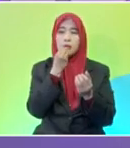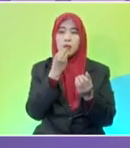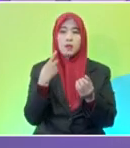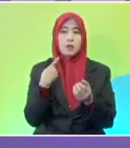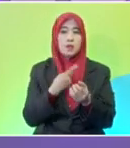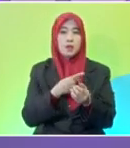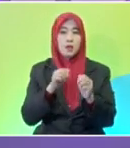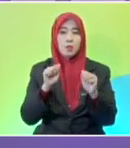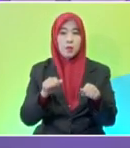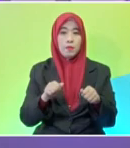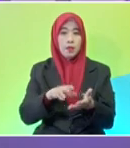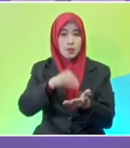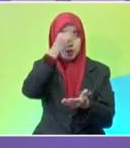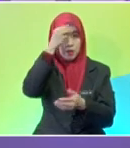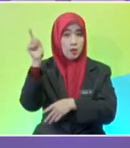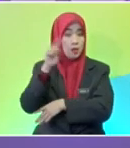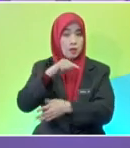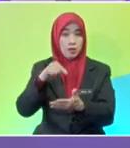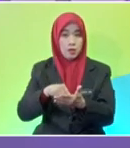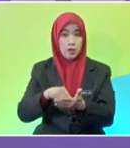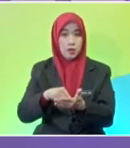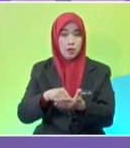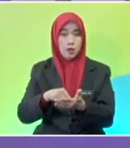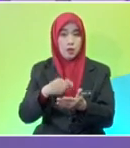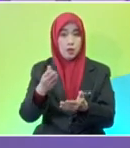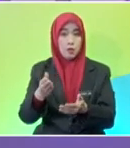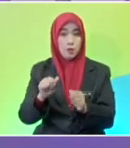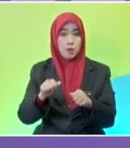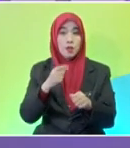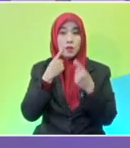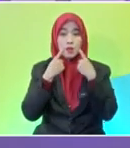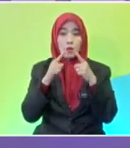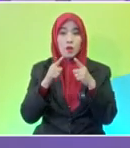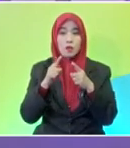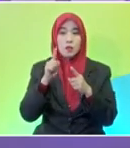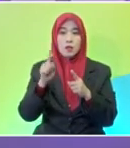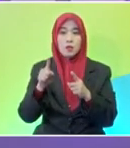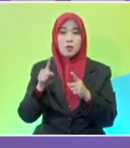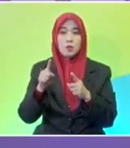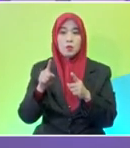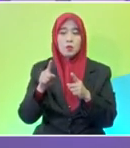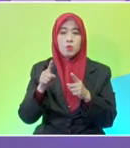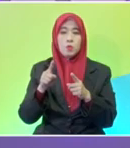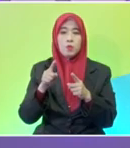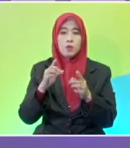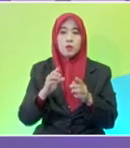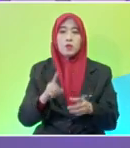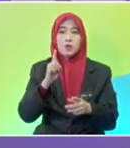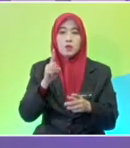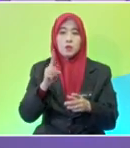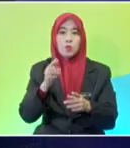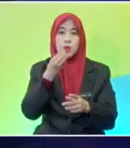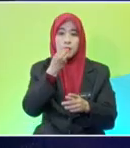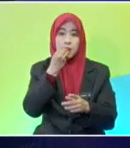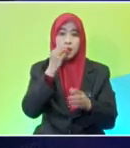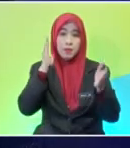learn after this. Okay, since you managed to answer me one type of food or Malaysian food, you say fried kway teow, right? Just now.